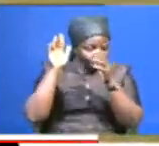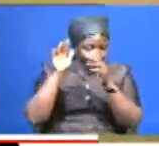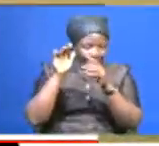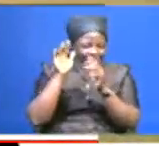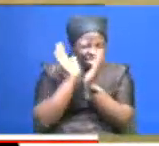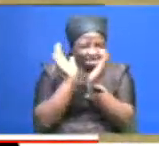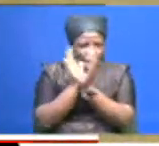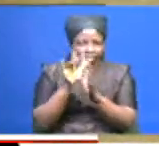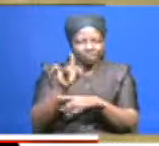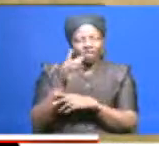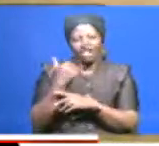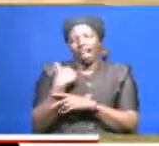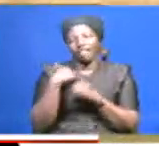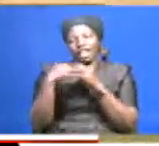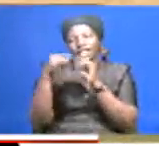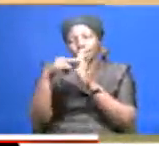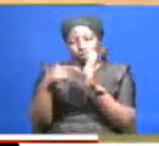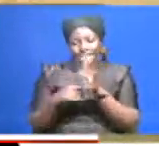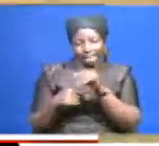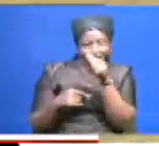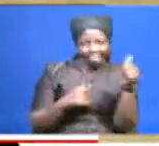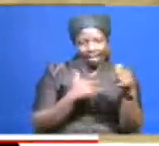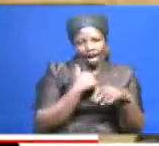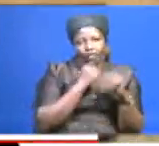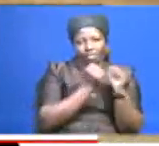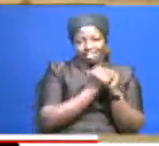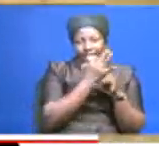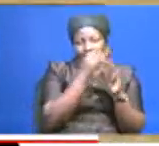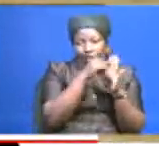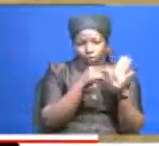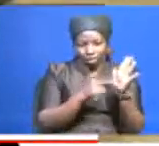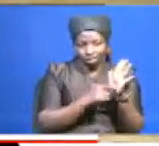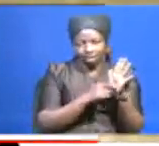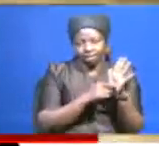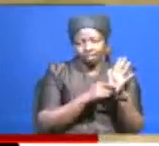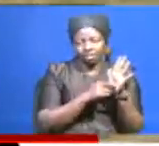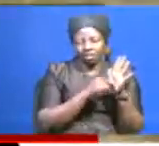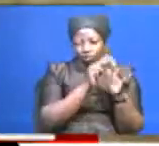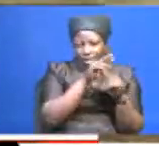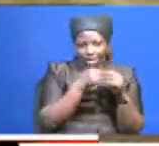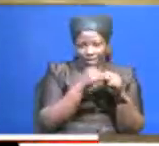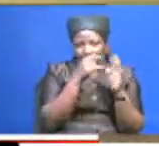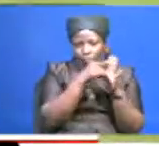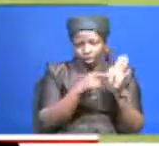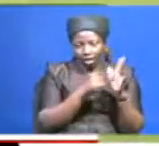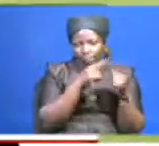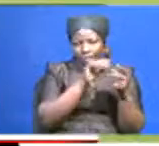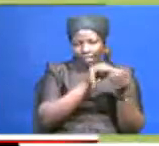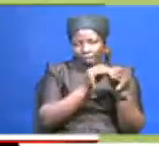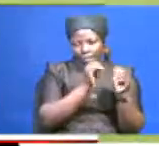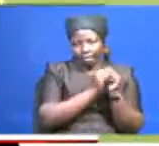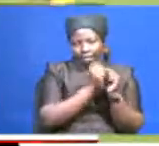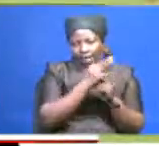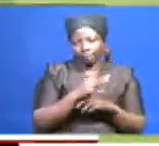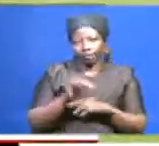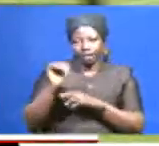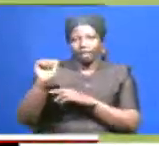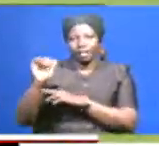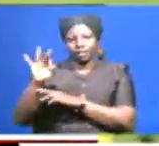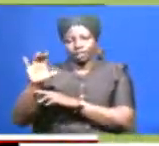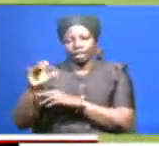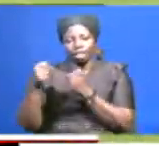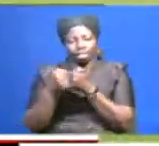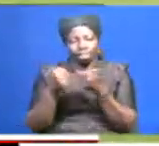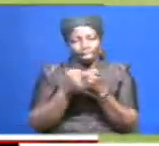David Zouma's side are 13th on the log with 28 points. On Wednesday, AFC Leopards will play Ulinzi Stars,